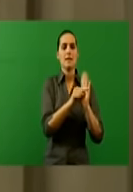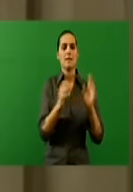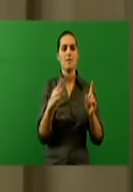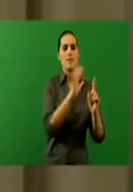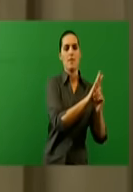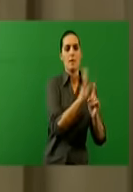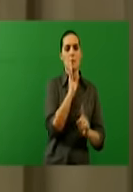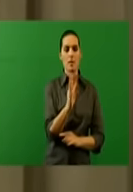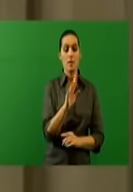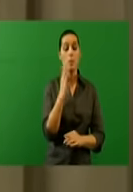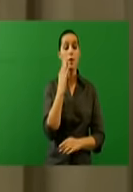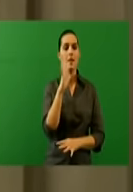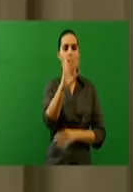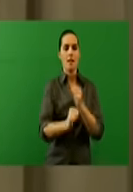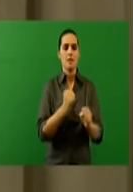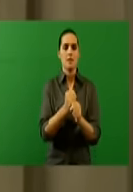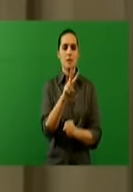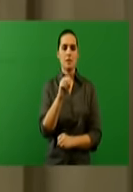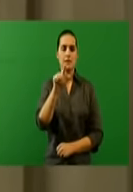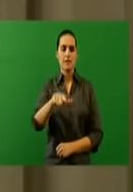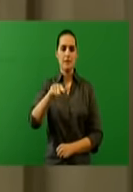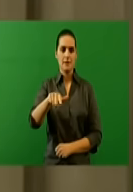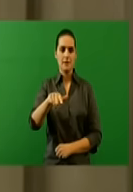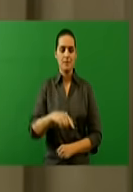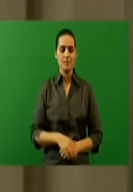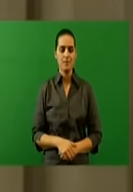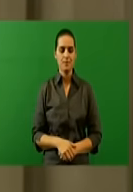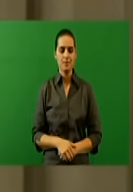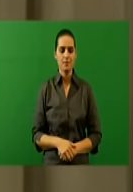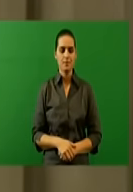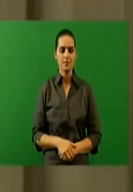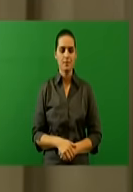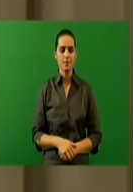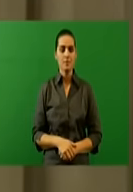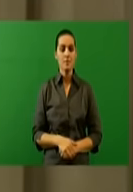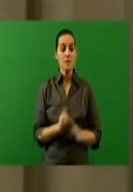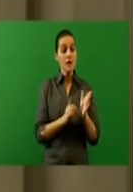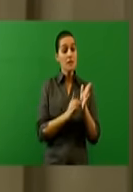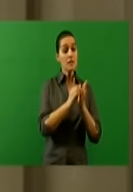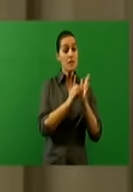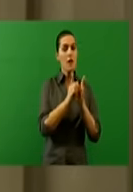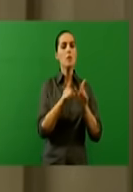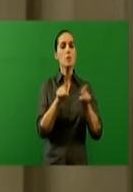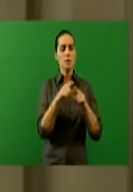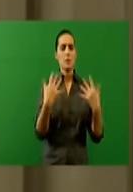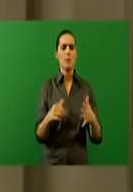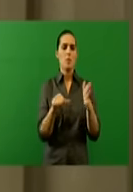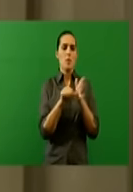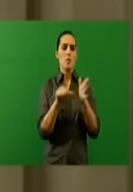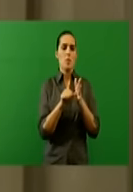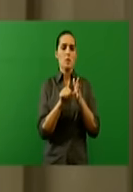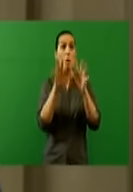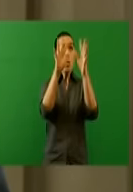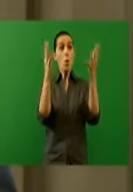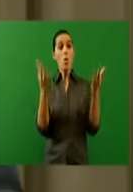year. Exchange rate developments will also be critical in this respect, as will global food